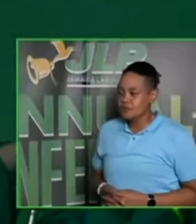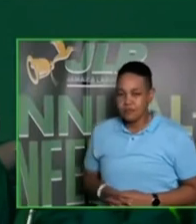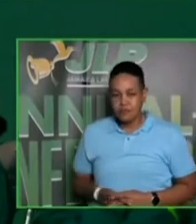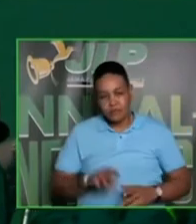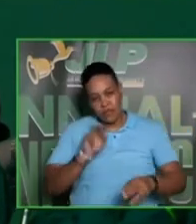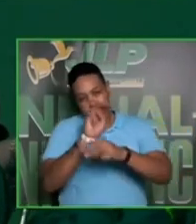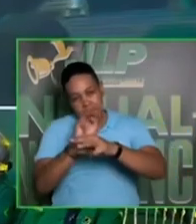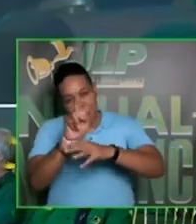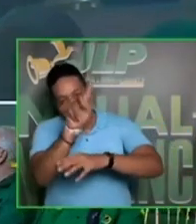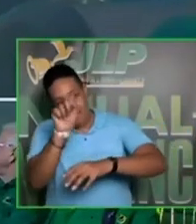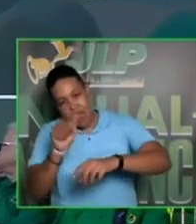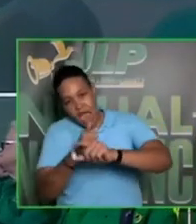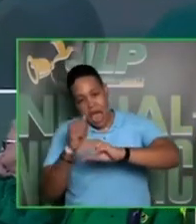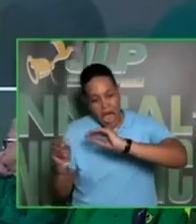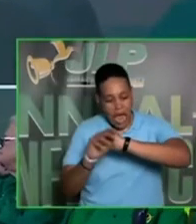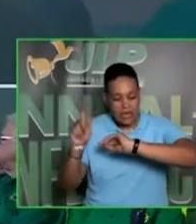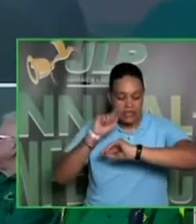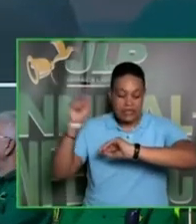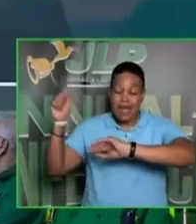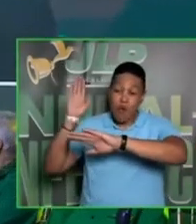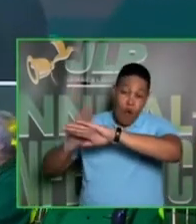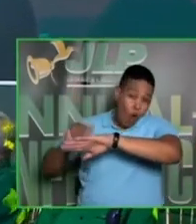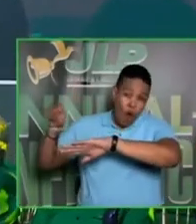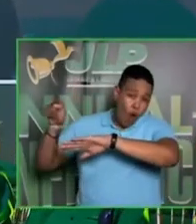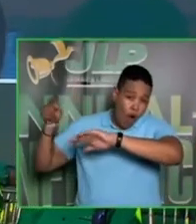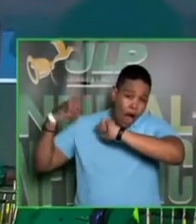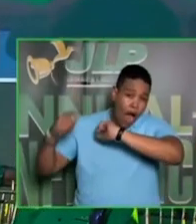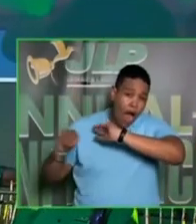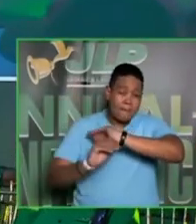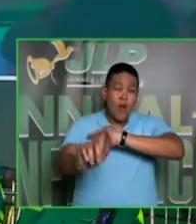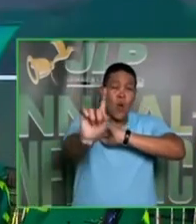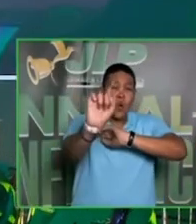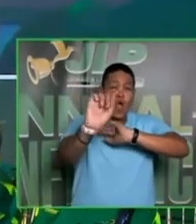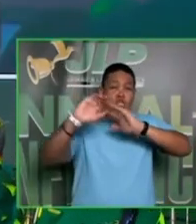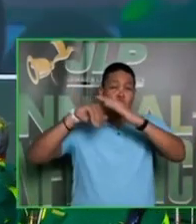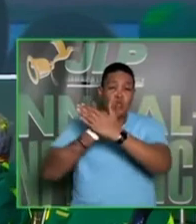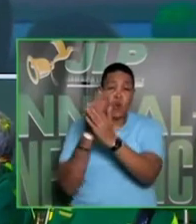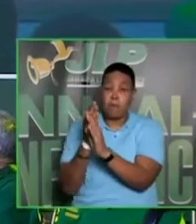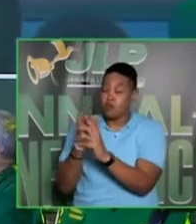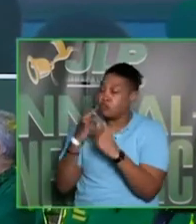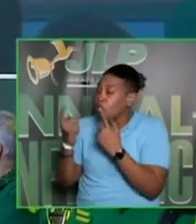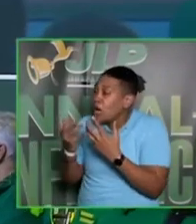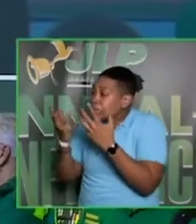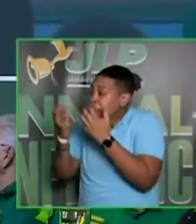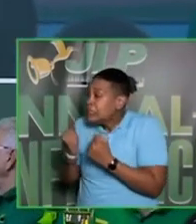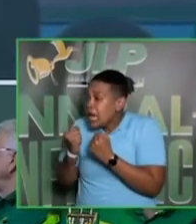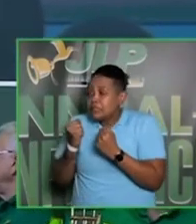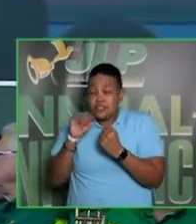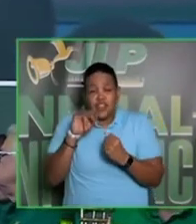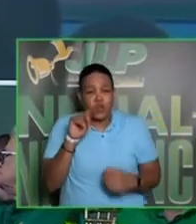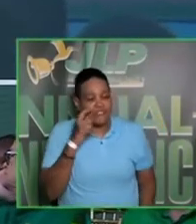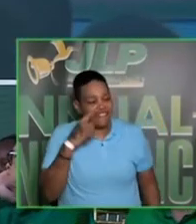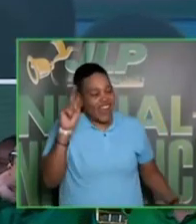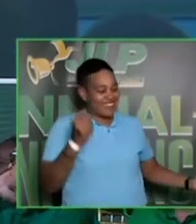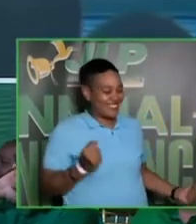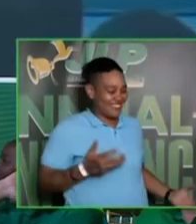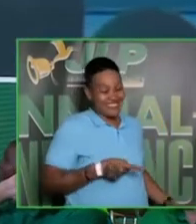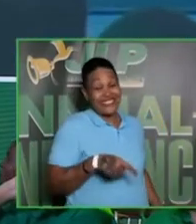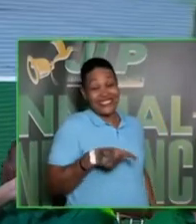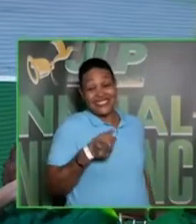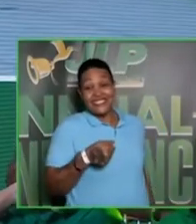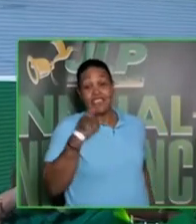Minister Vaz has been directed to deploy 100 new buses that he got earlier this year to